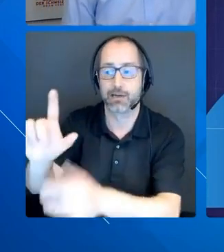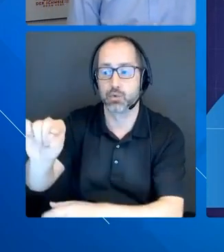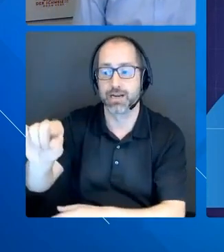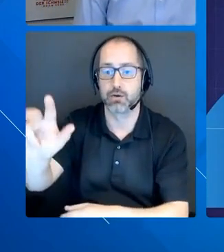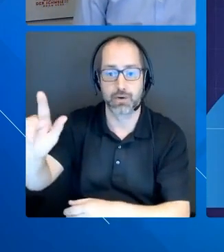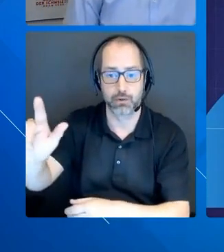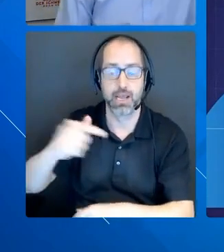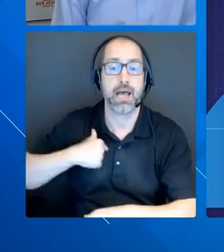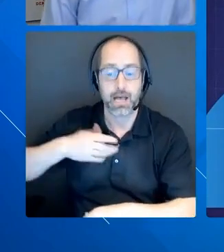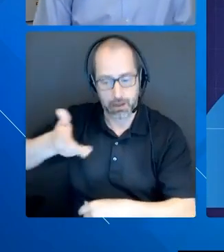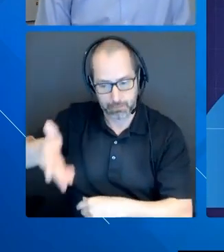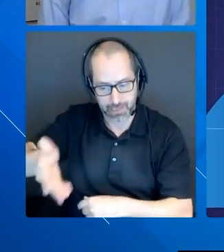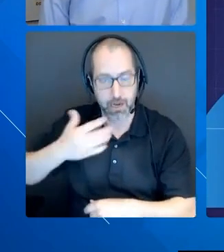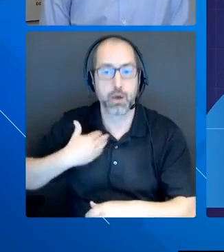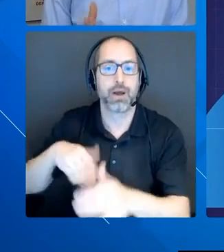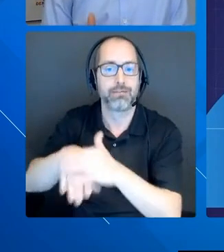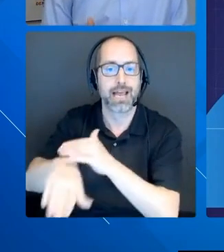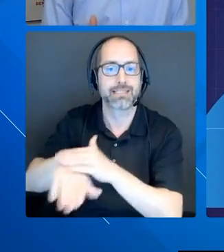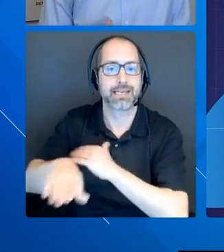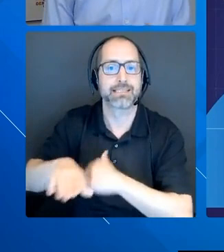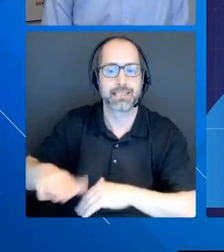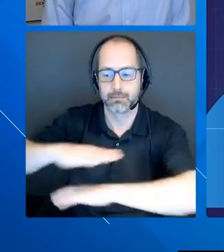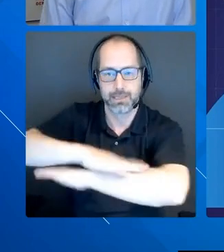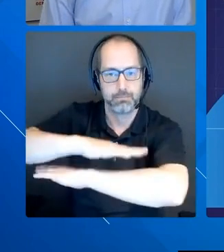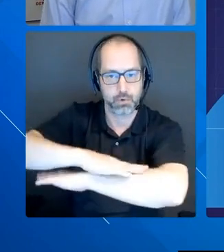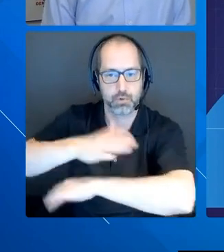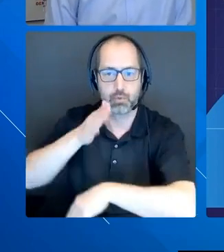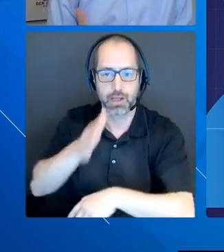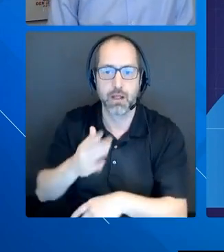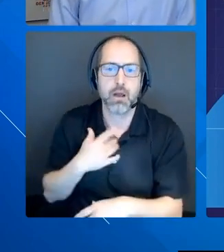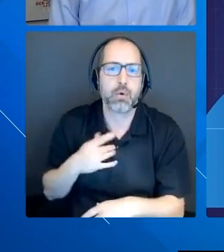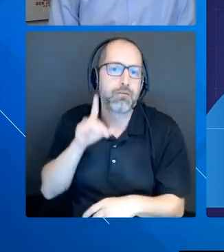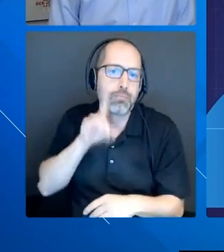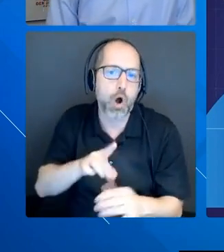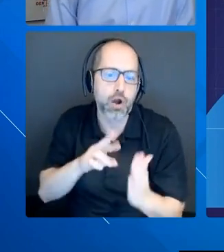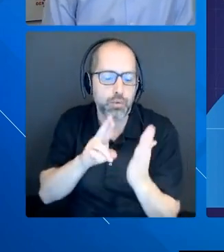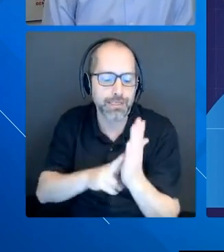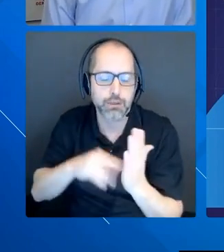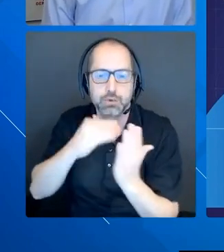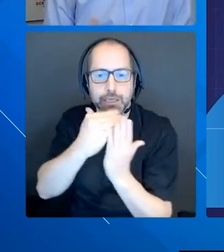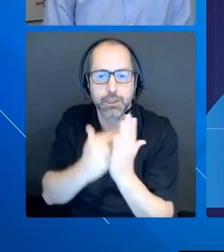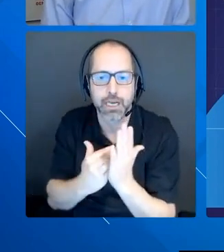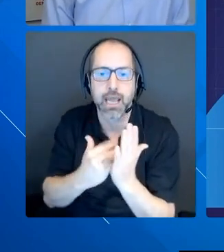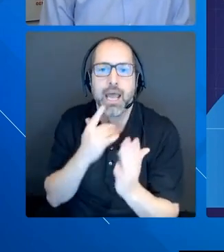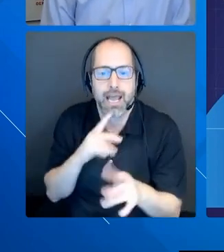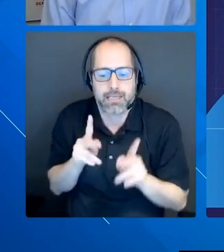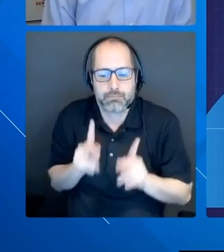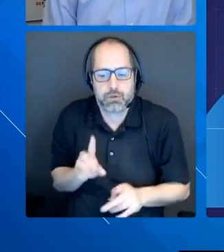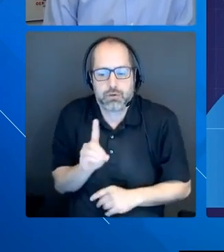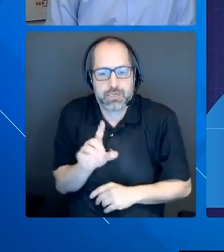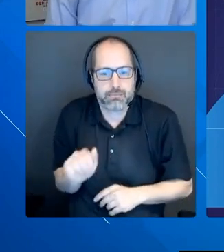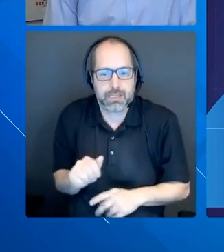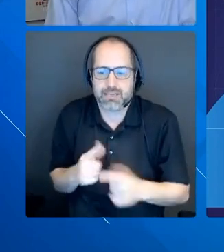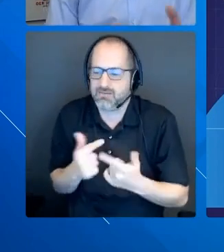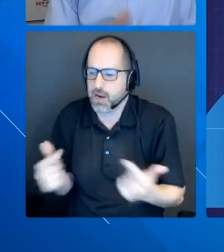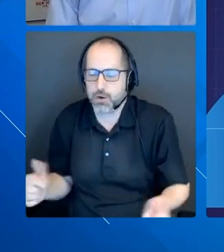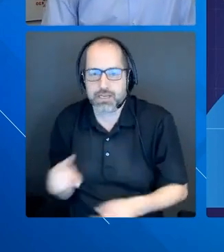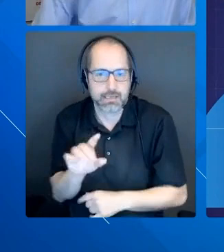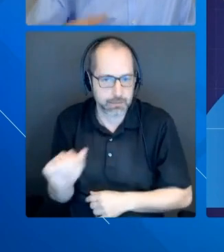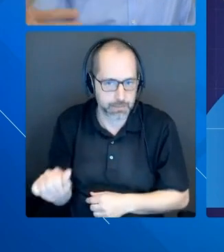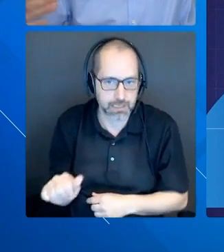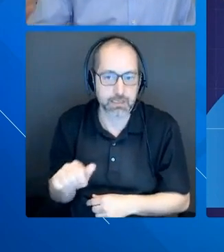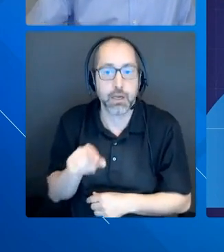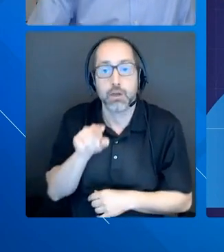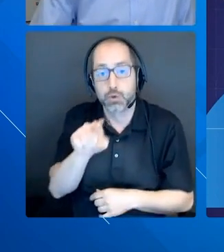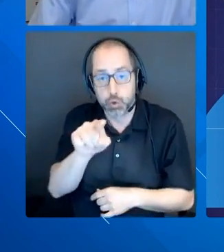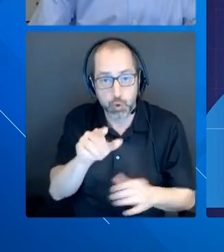be there. We have an accessibility booth. I'm going to do some hopefully cool mock registrations as people with disabilities, with various types of disabilities. So you, our